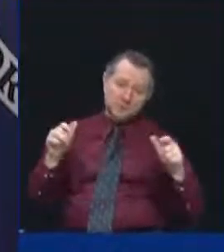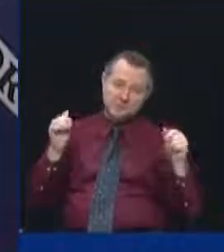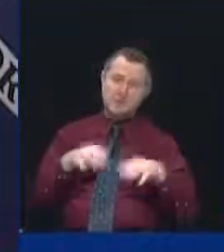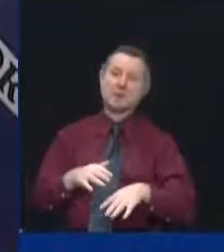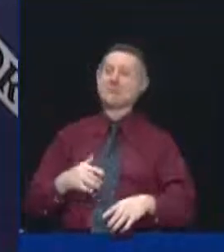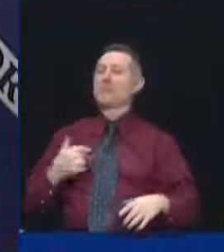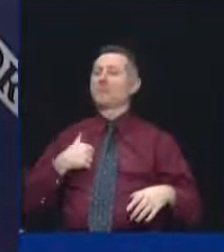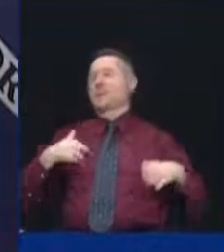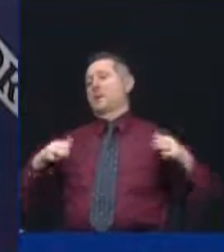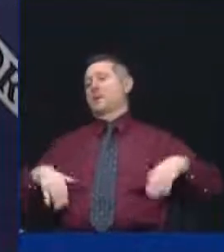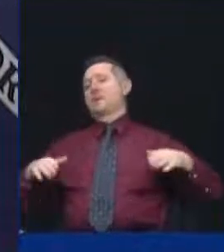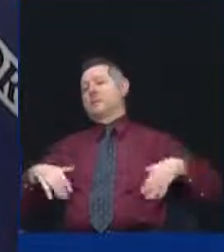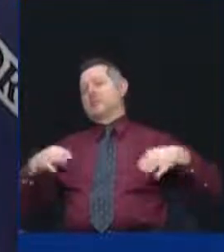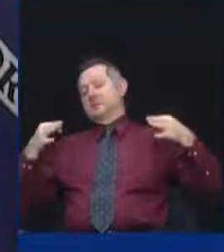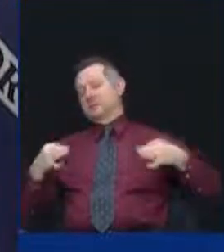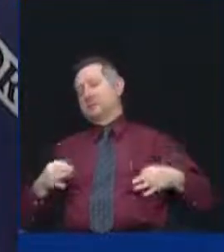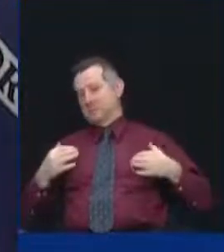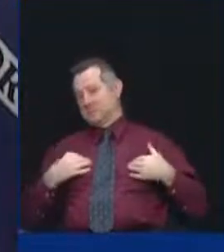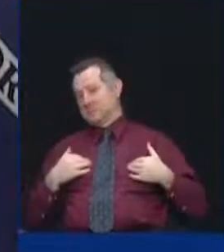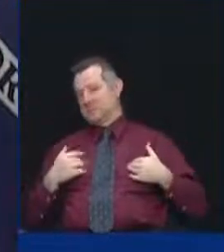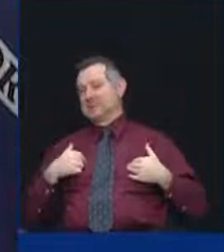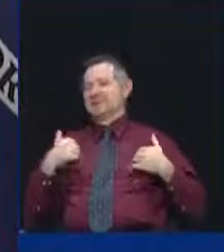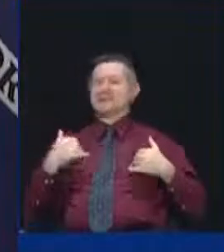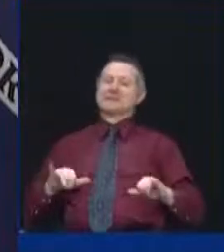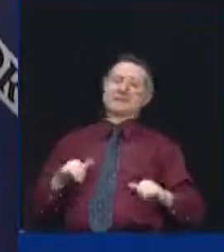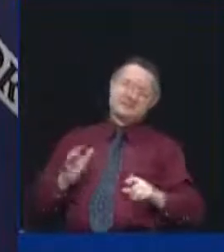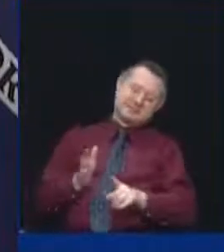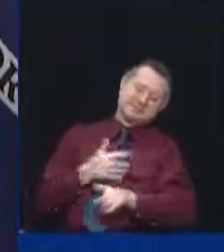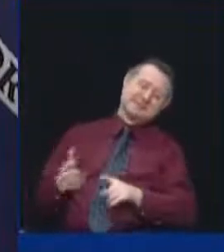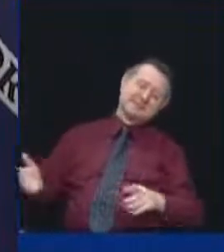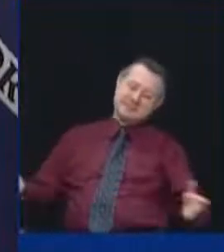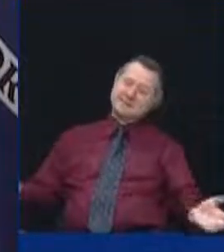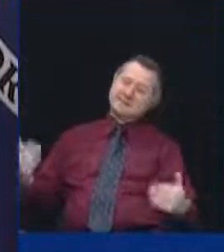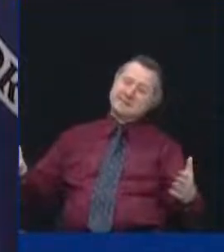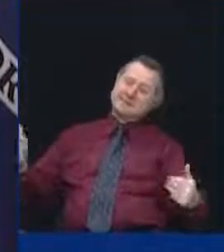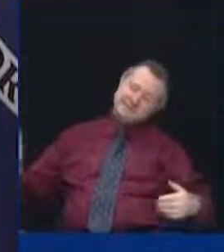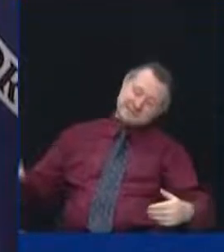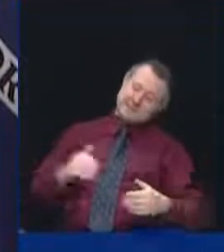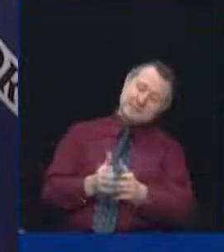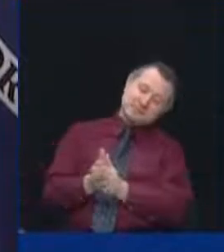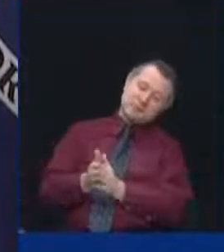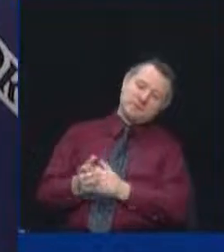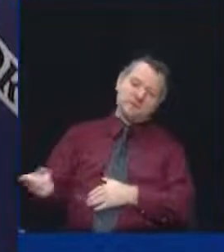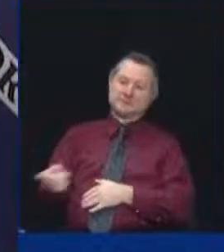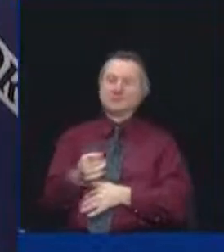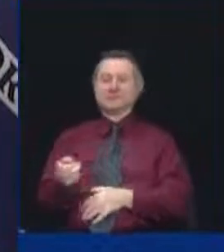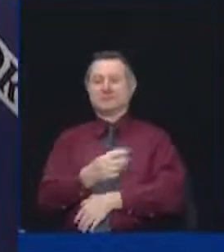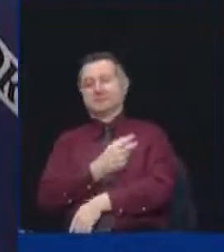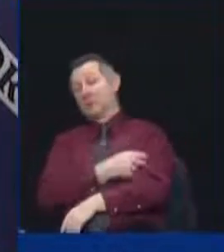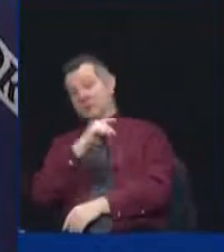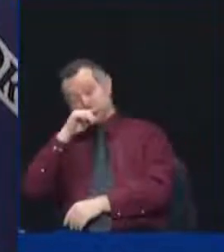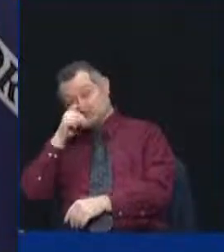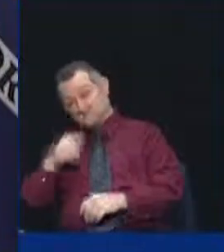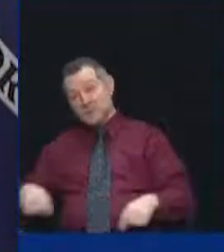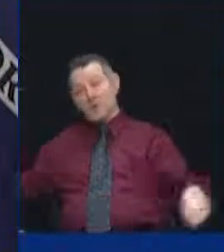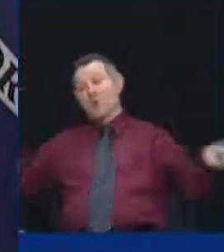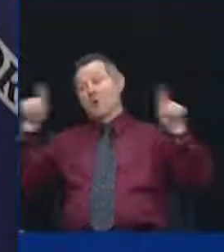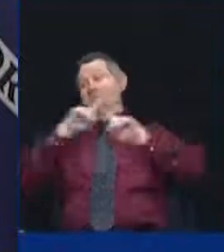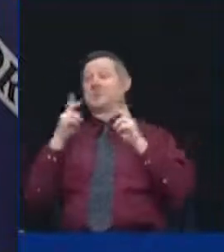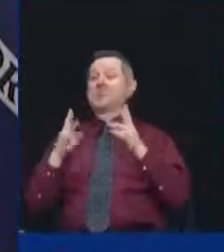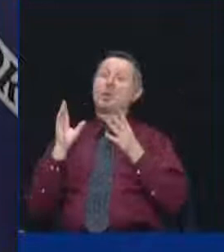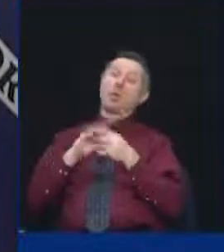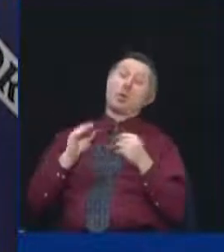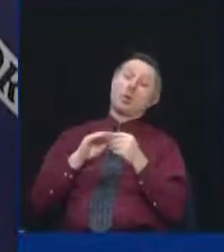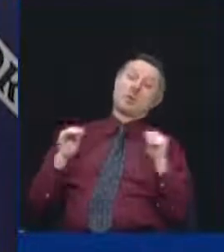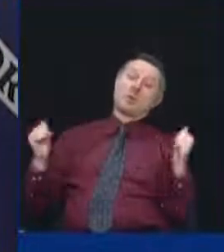want to still try to incentivize. I want to get that number up. Everybody says, in this